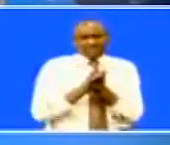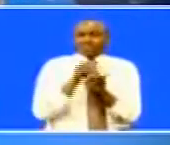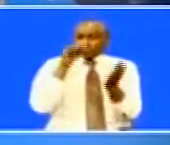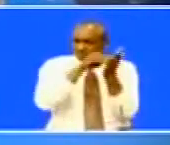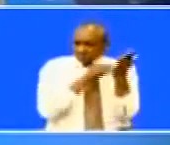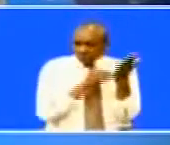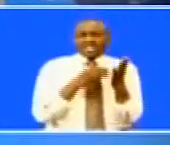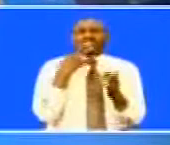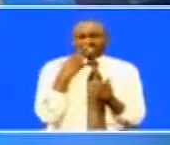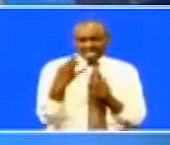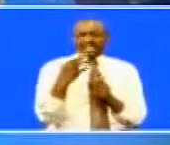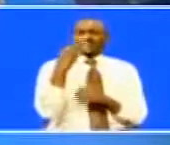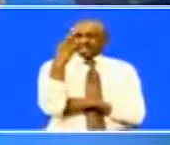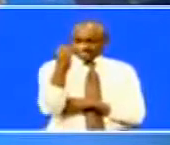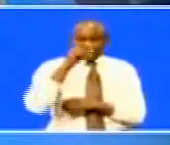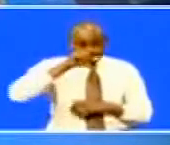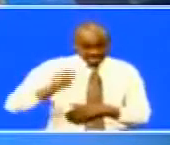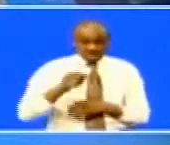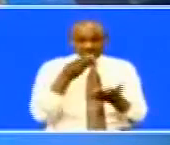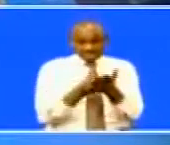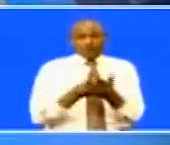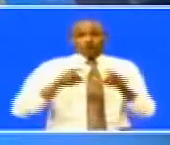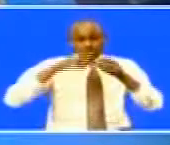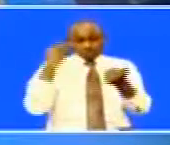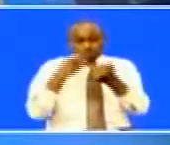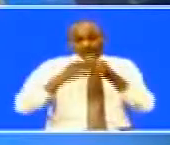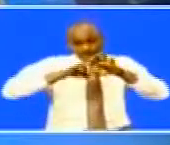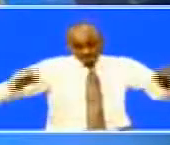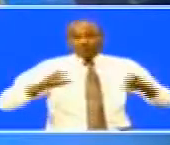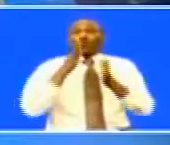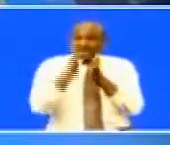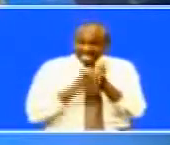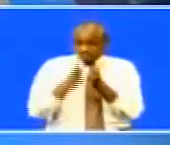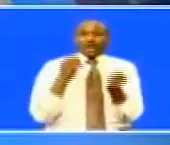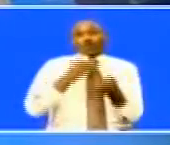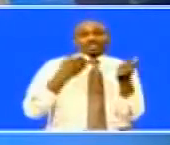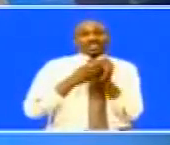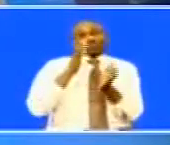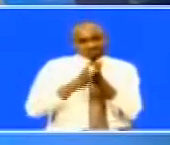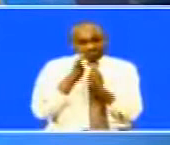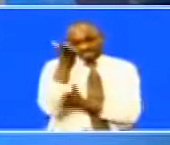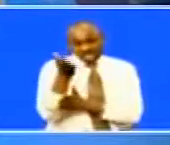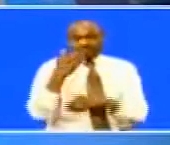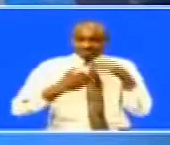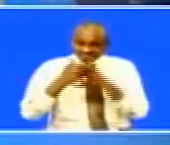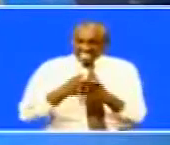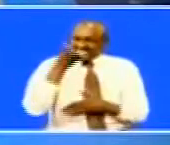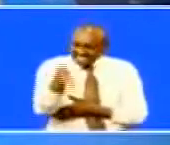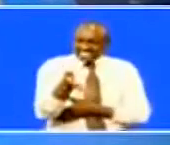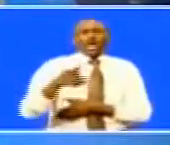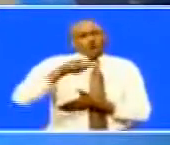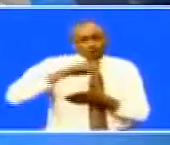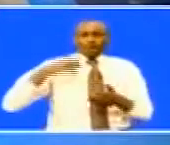supply 330 million shillings worth of steel for the standard gauge railway construction. The move will be the largest